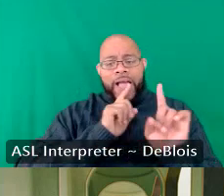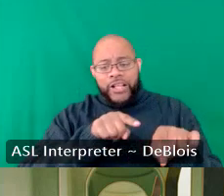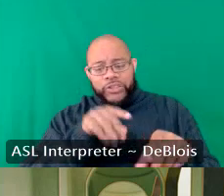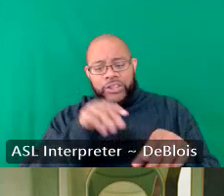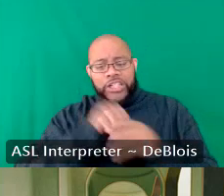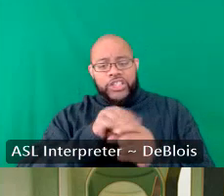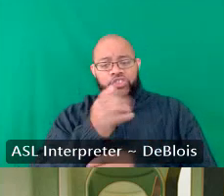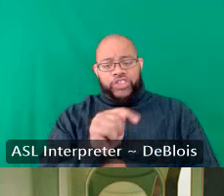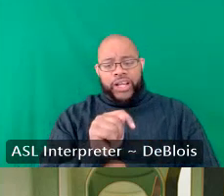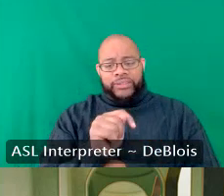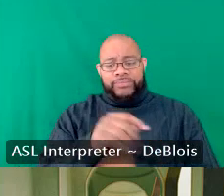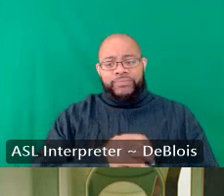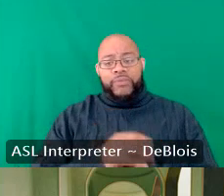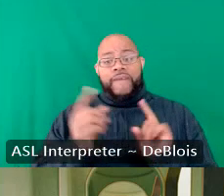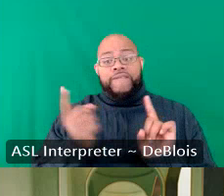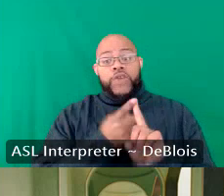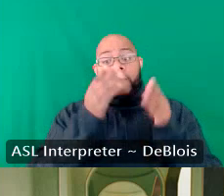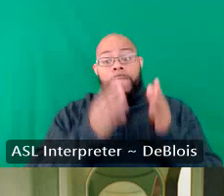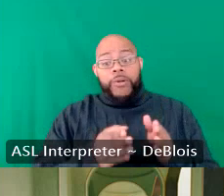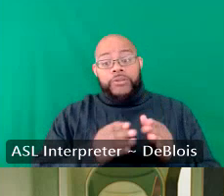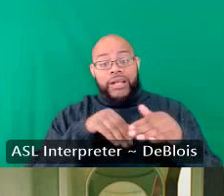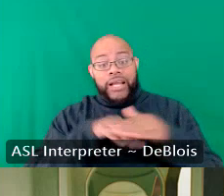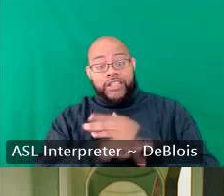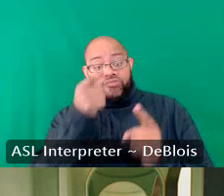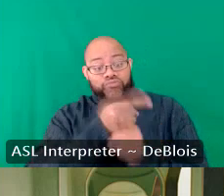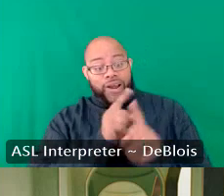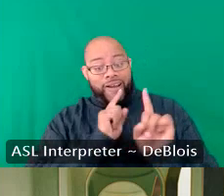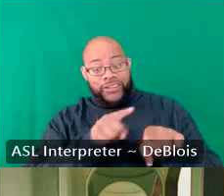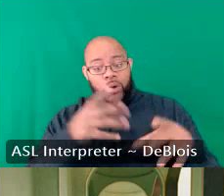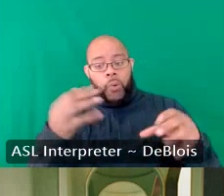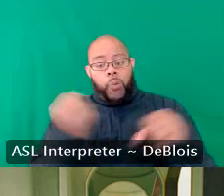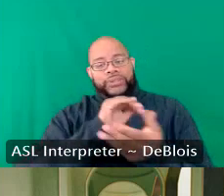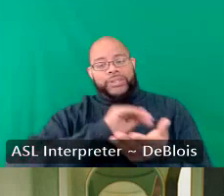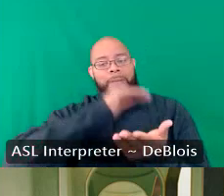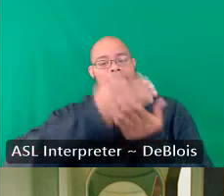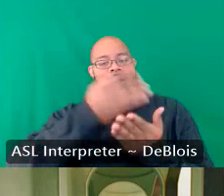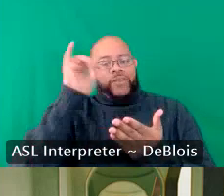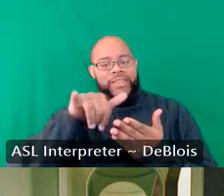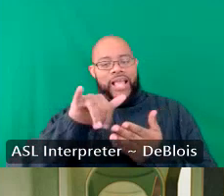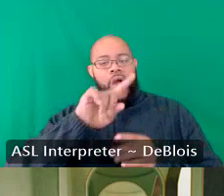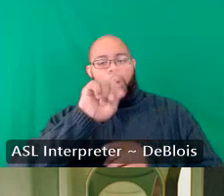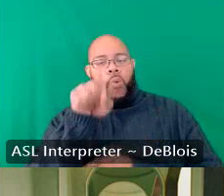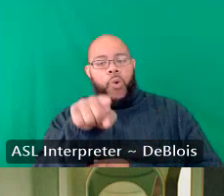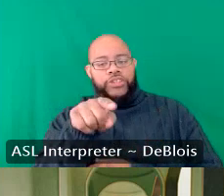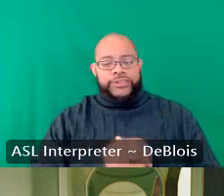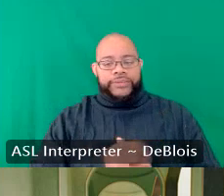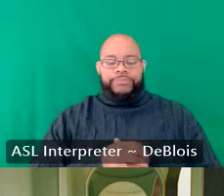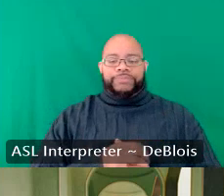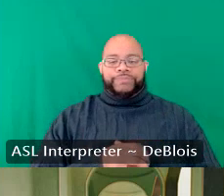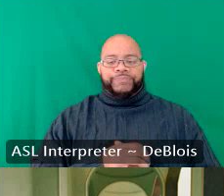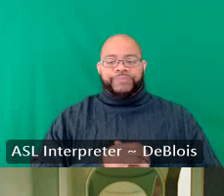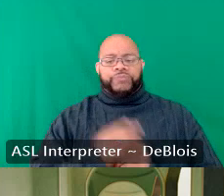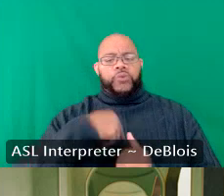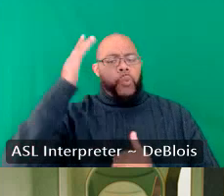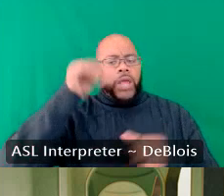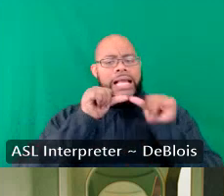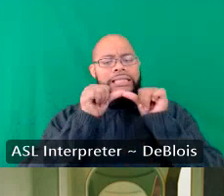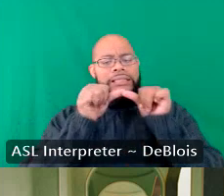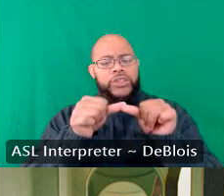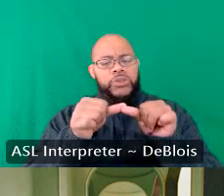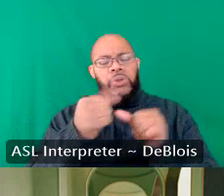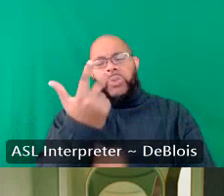chat. The first person to enter the correct answer wins the amount for that question. We will continue for 3